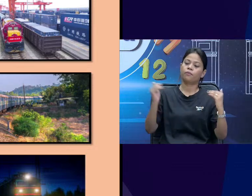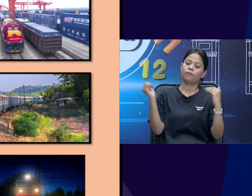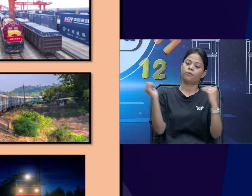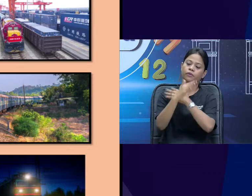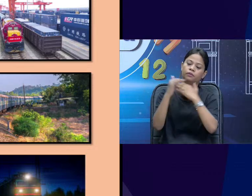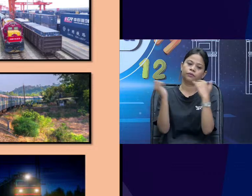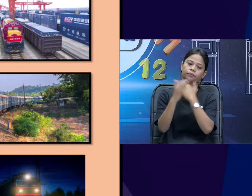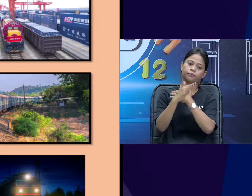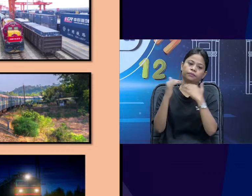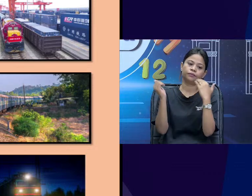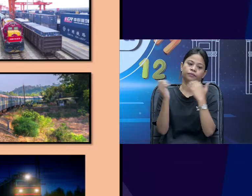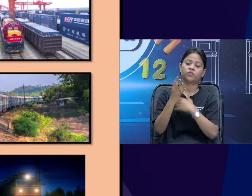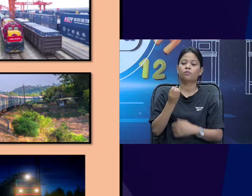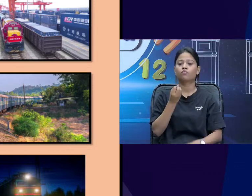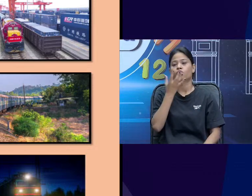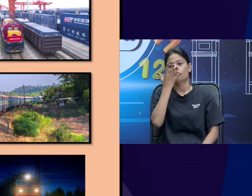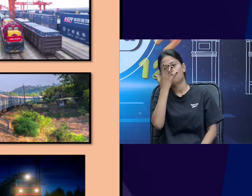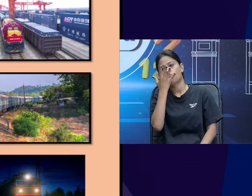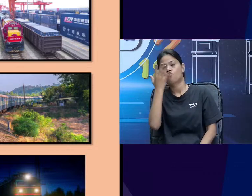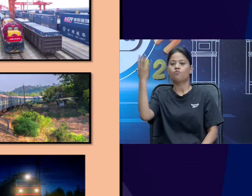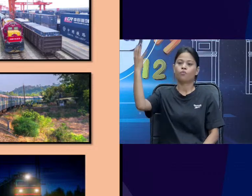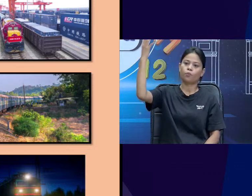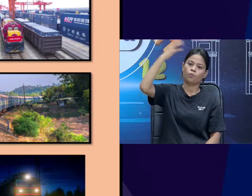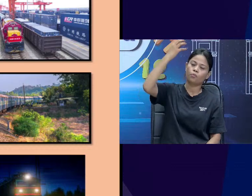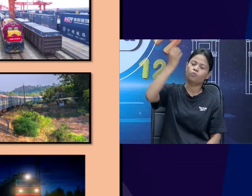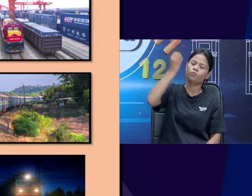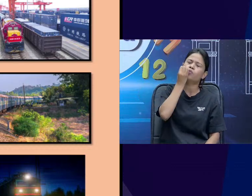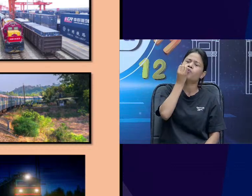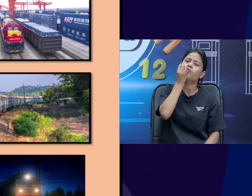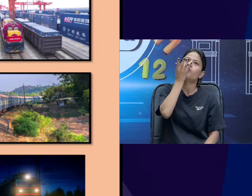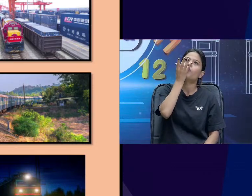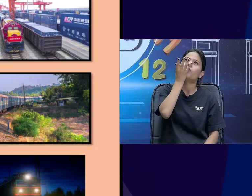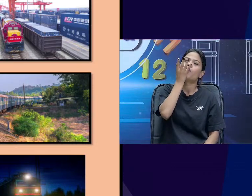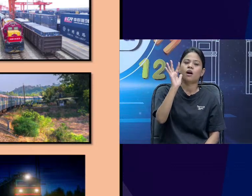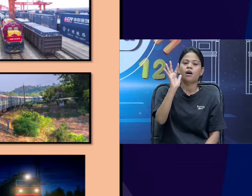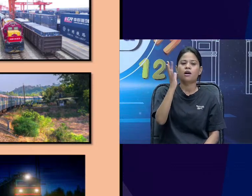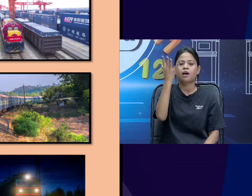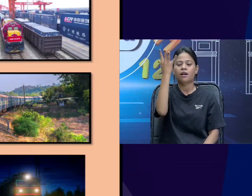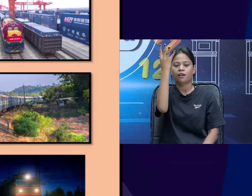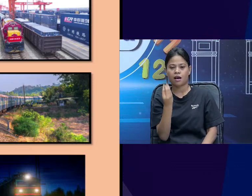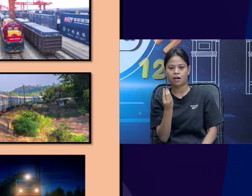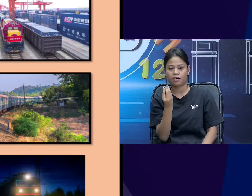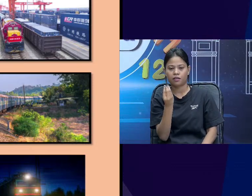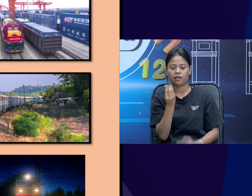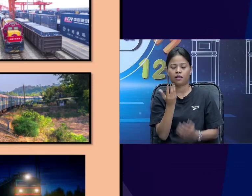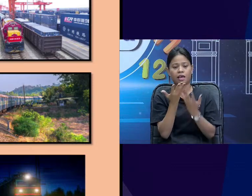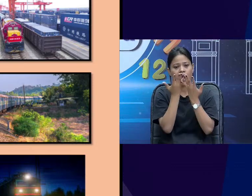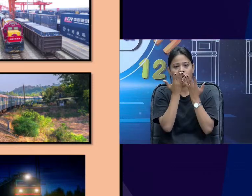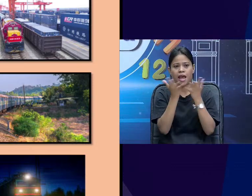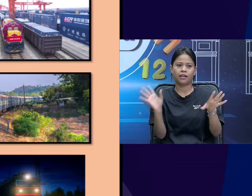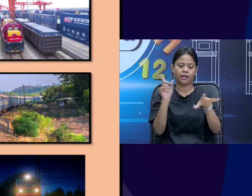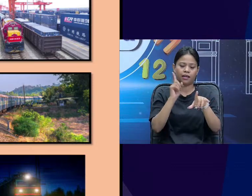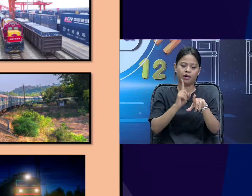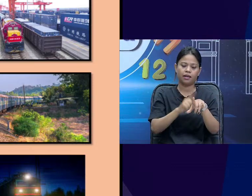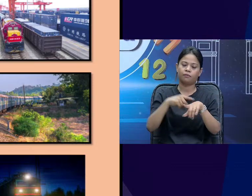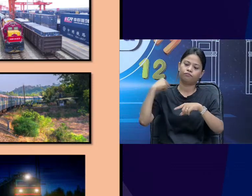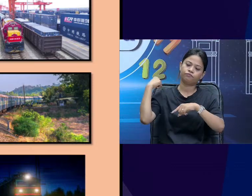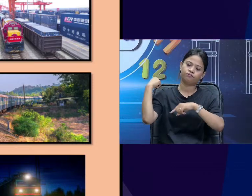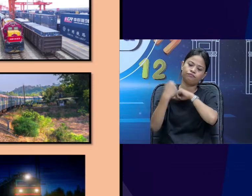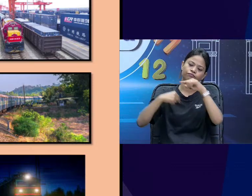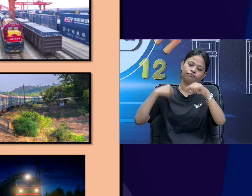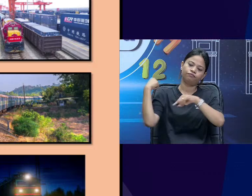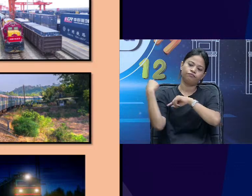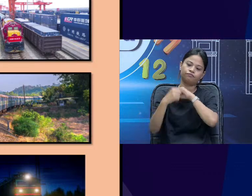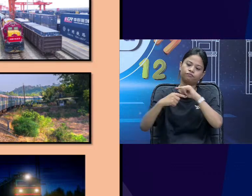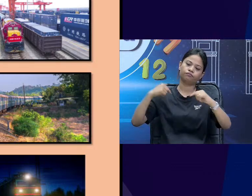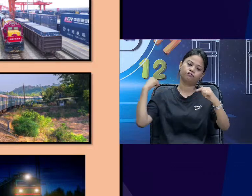and darkness, through dusk and dawn. Now trains do not stop. Now suppose sometime we see, now the buses